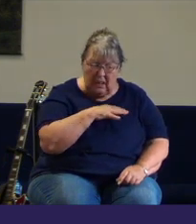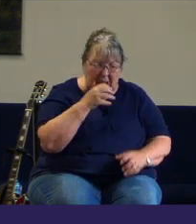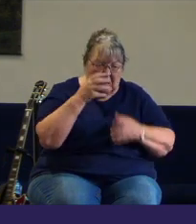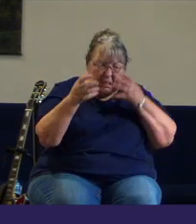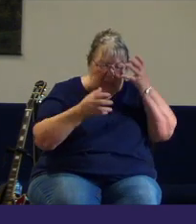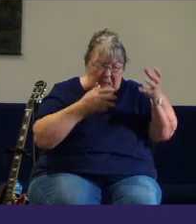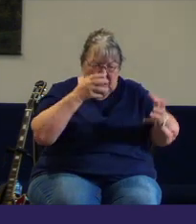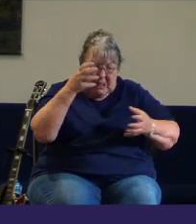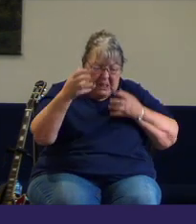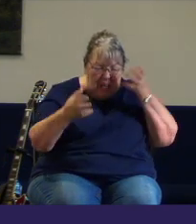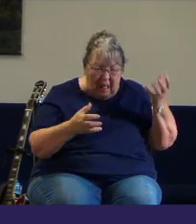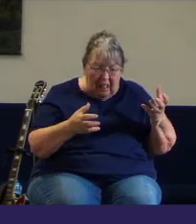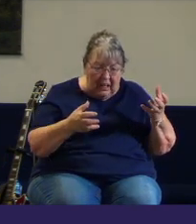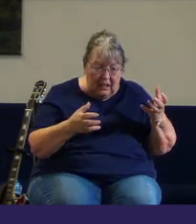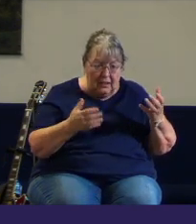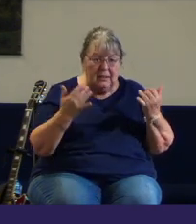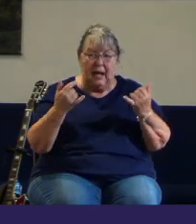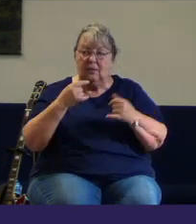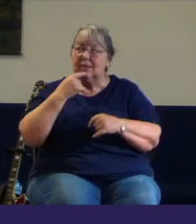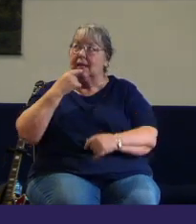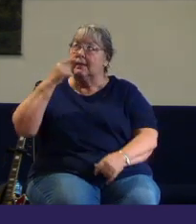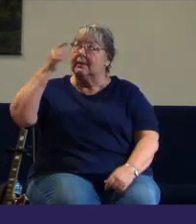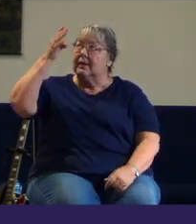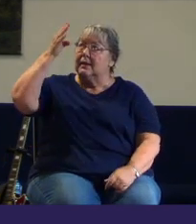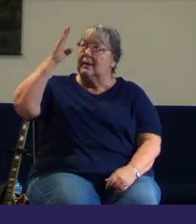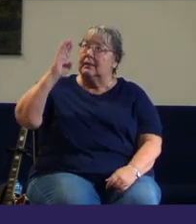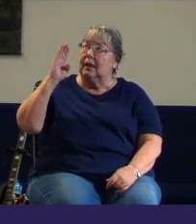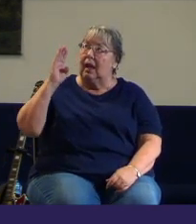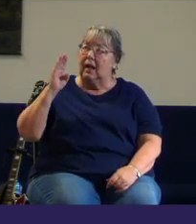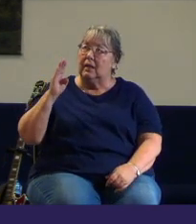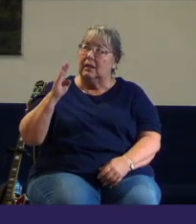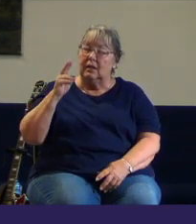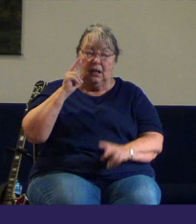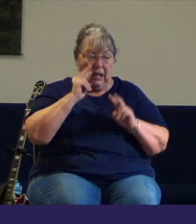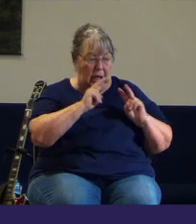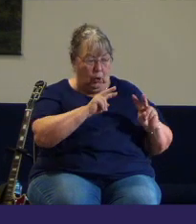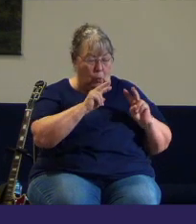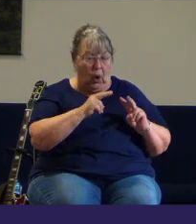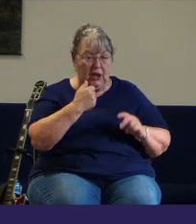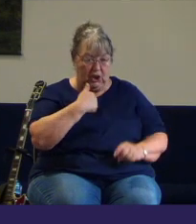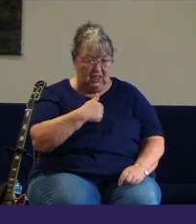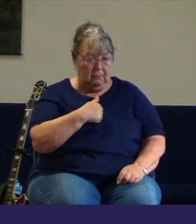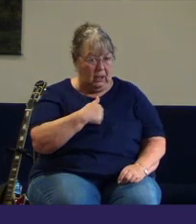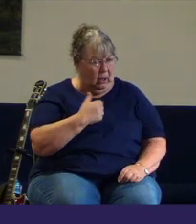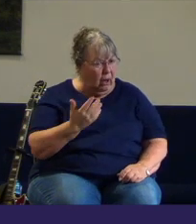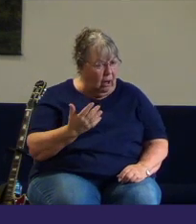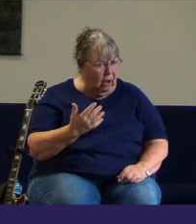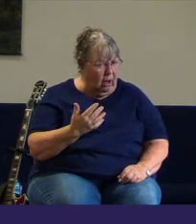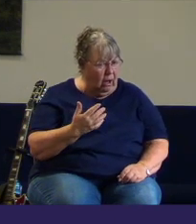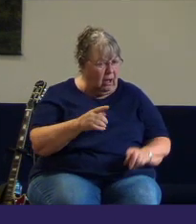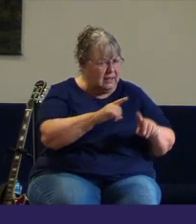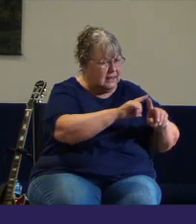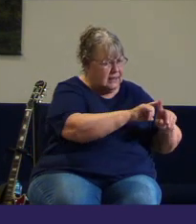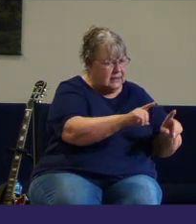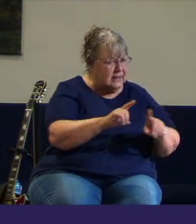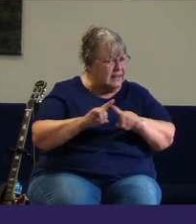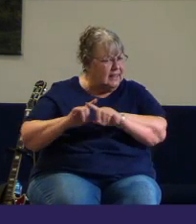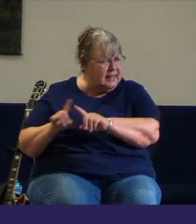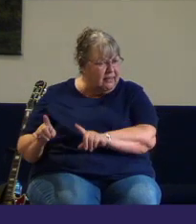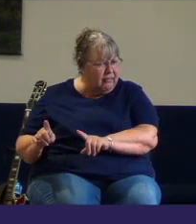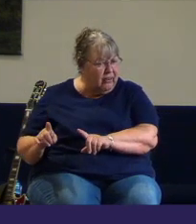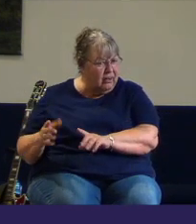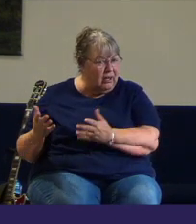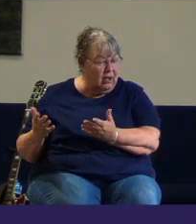me. He's always faithful. He's my provider. He looks out for my back. And